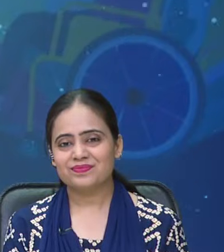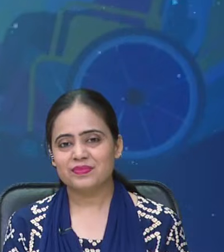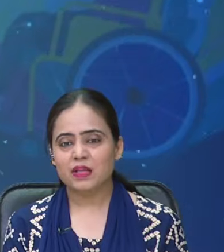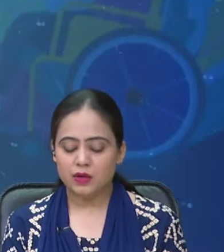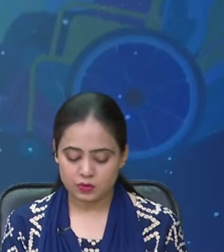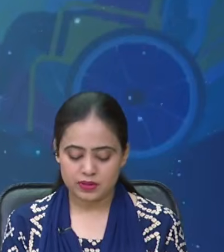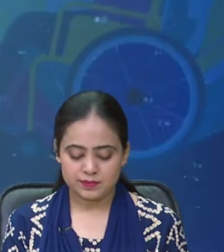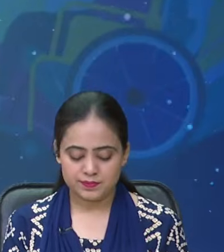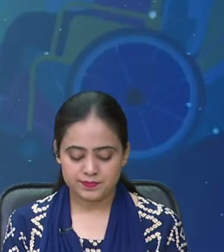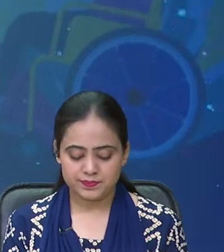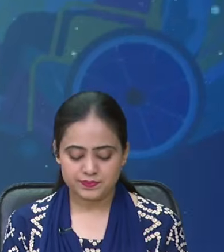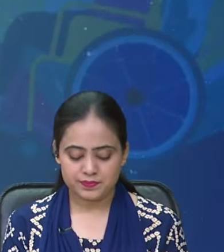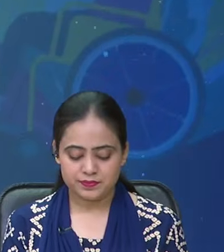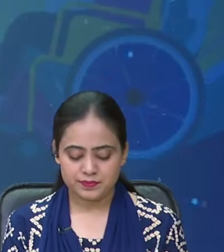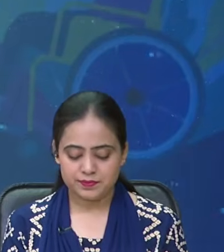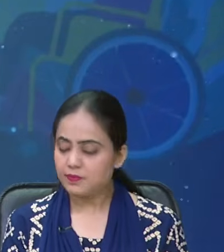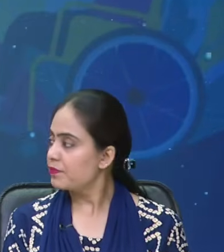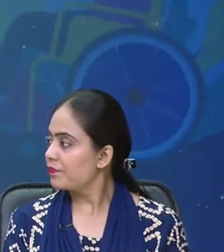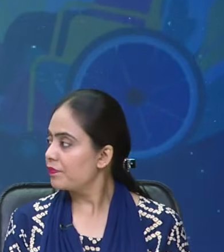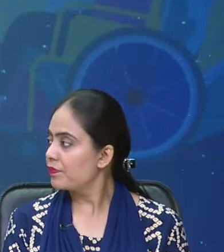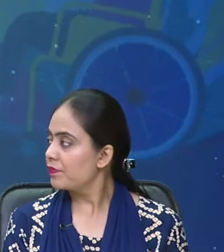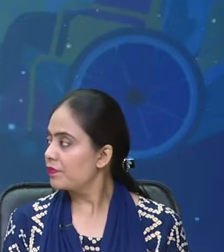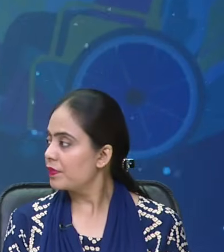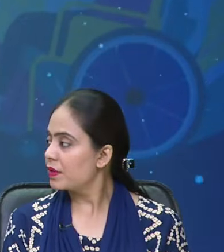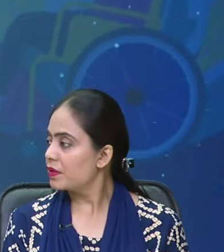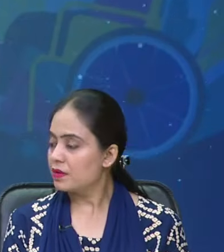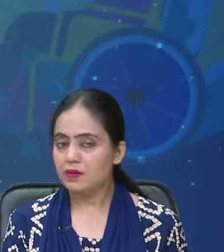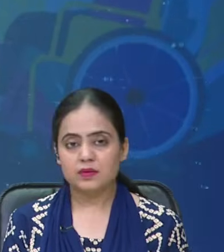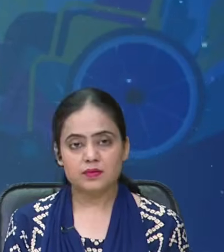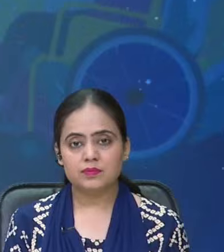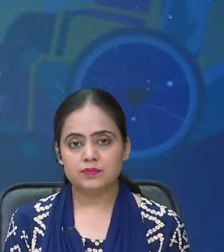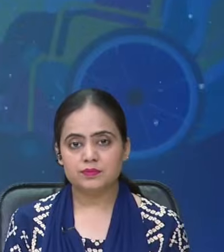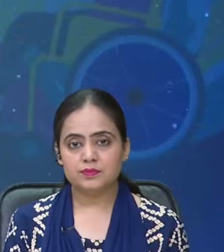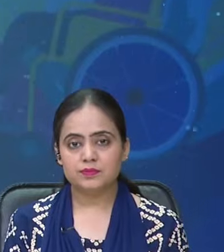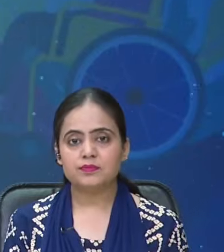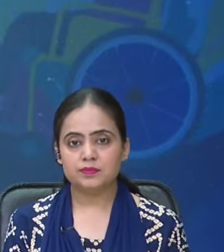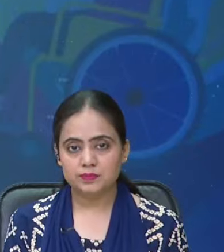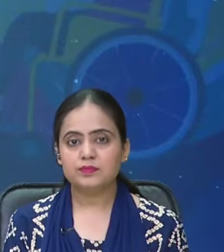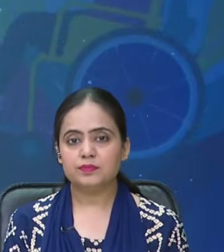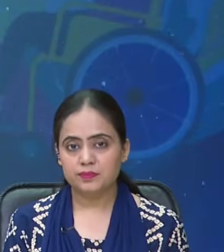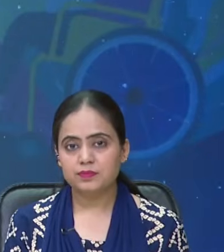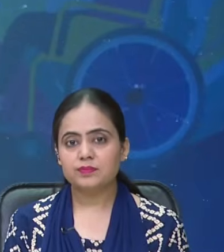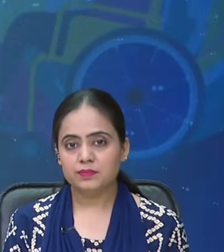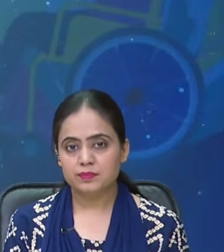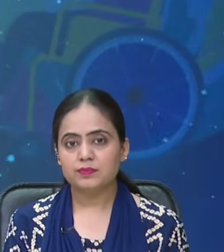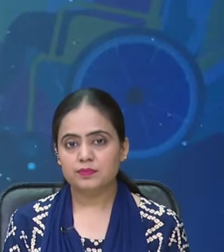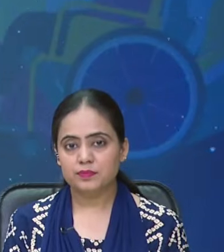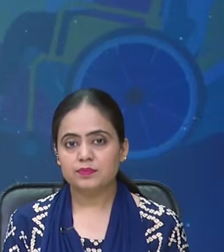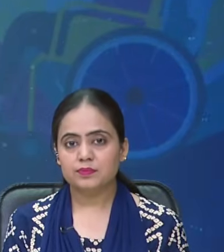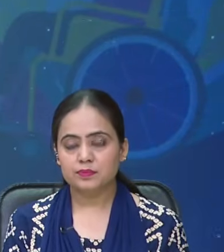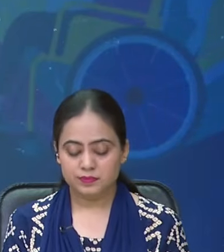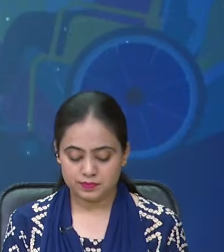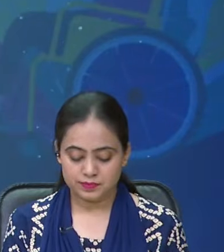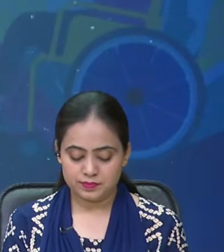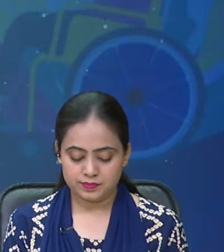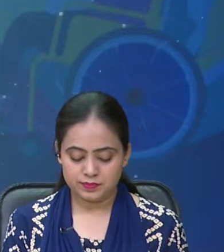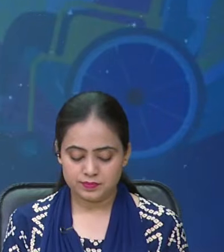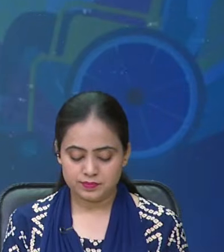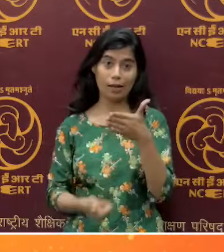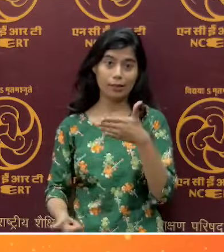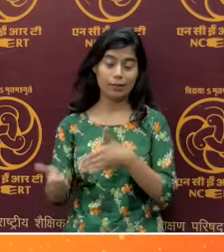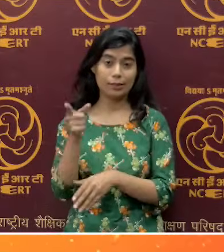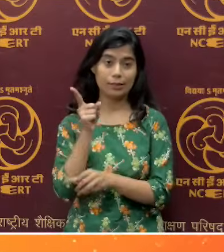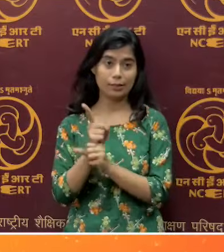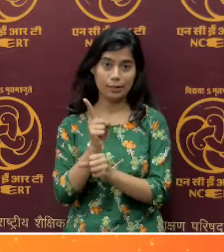head teacher for the particular school adding his UID code. So once he send a request to the current head teacher who is in a